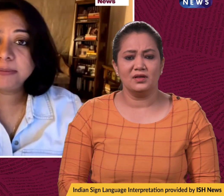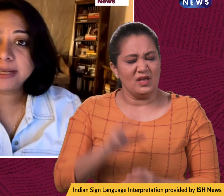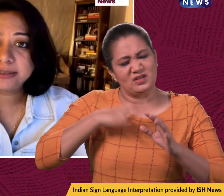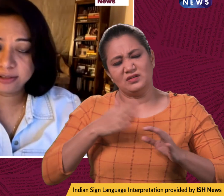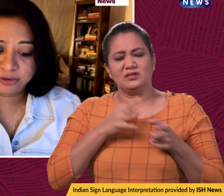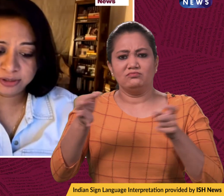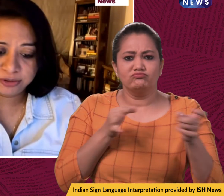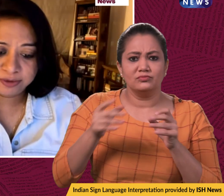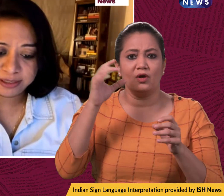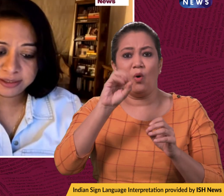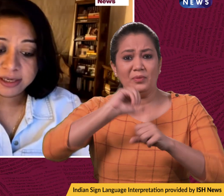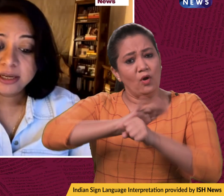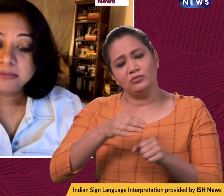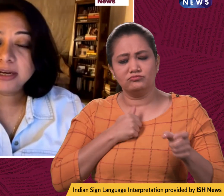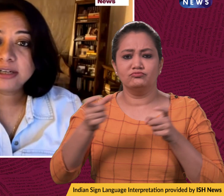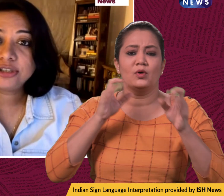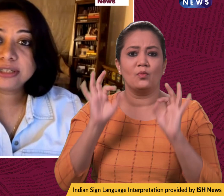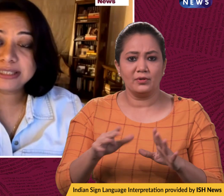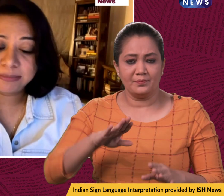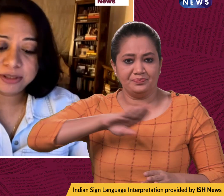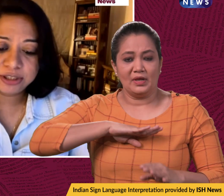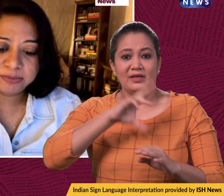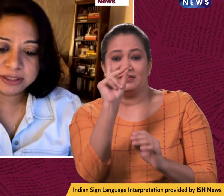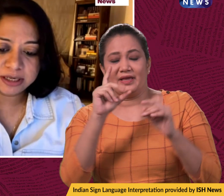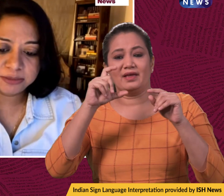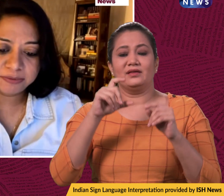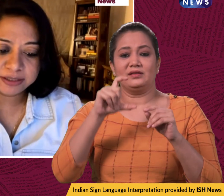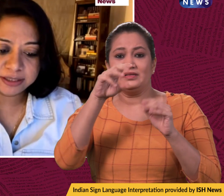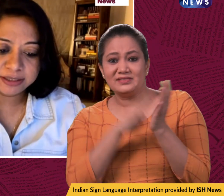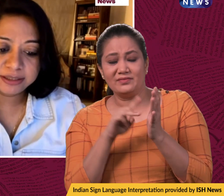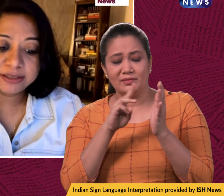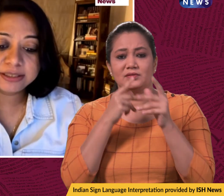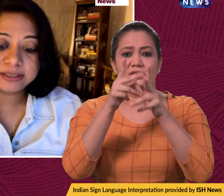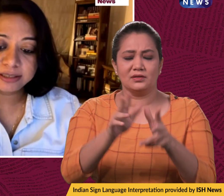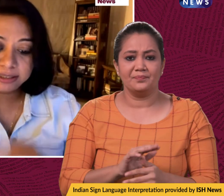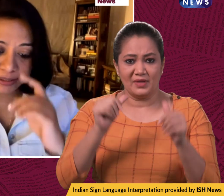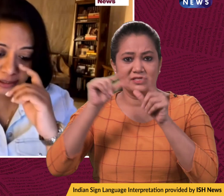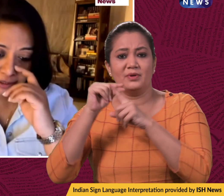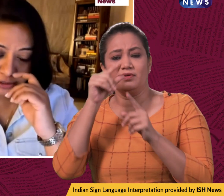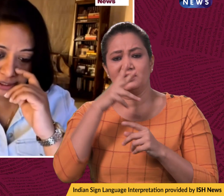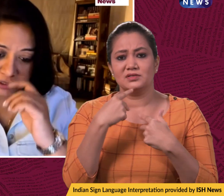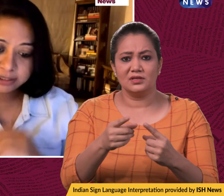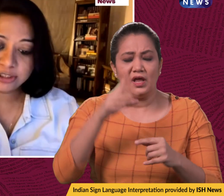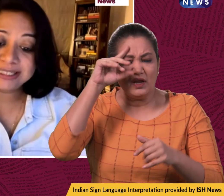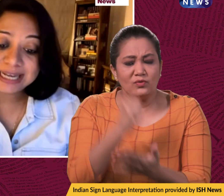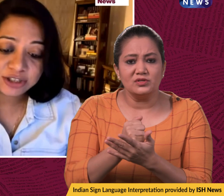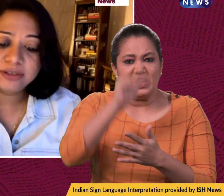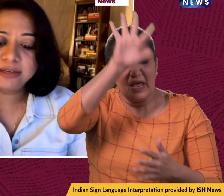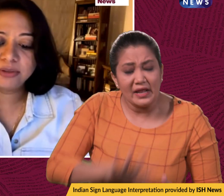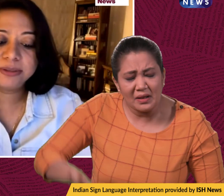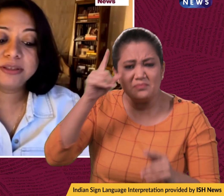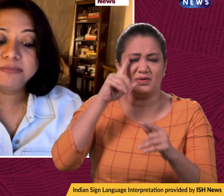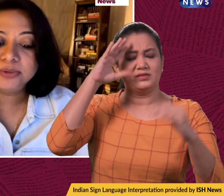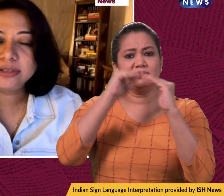state is fully prepared to control the new variant. Maharashtra's Deputy Chief Minister Ajit Bawar said that there is a need to take a decision at the